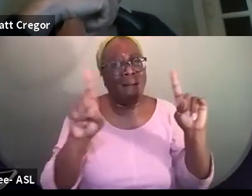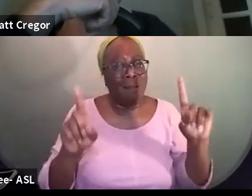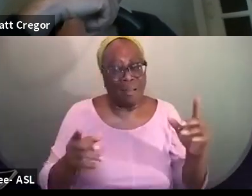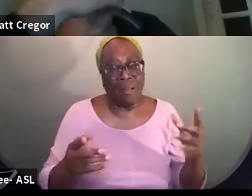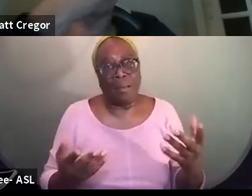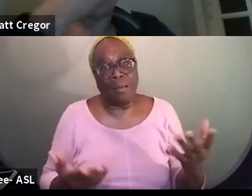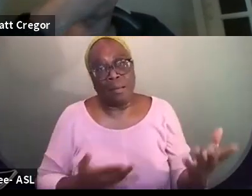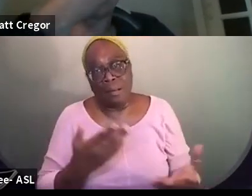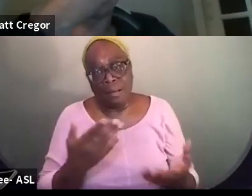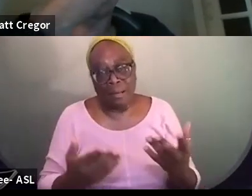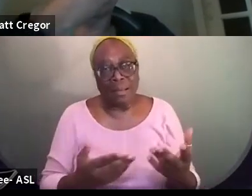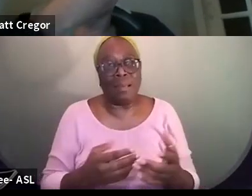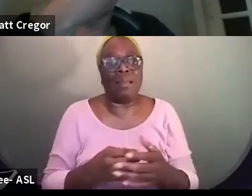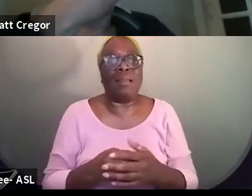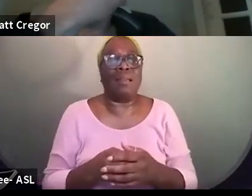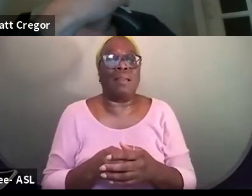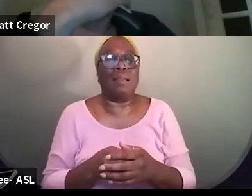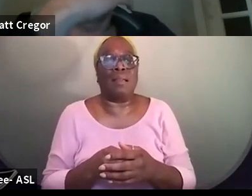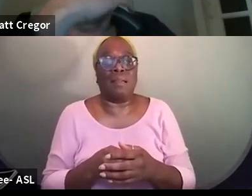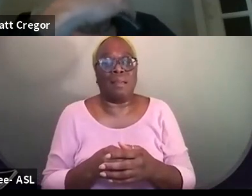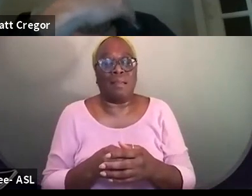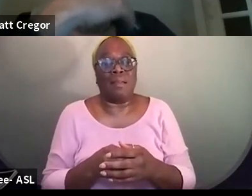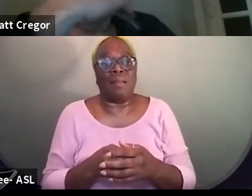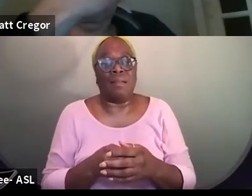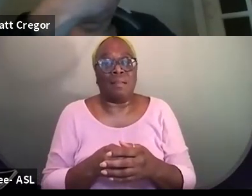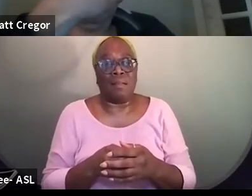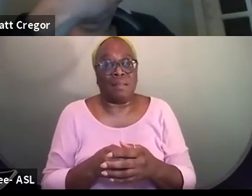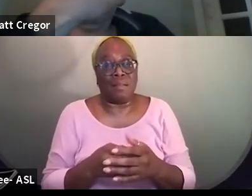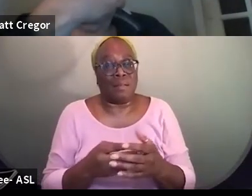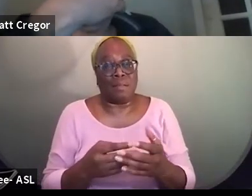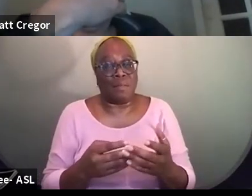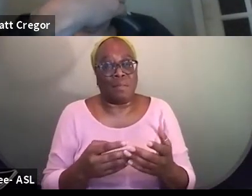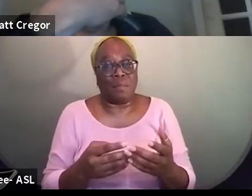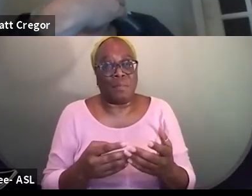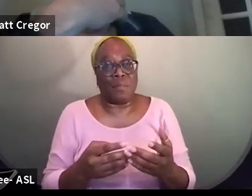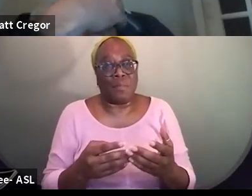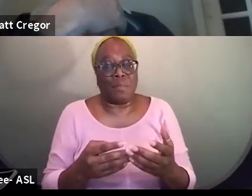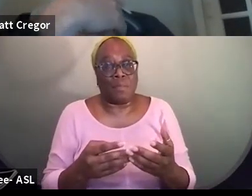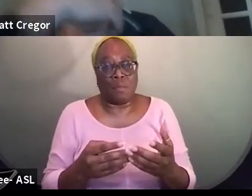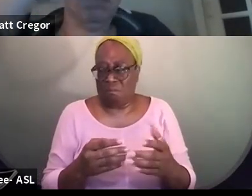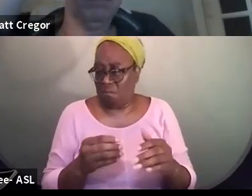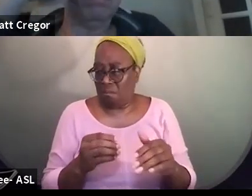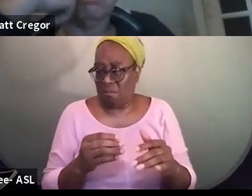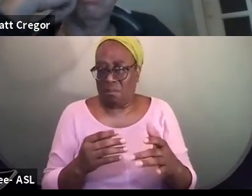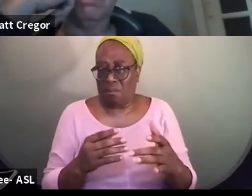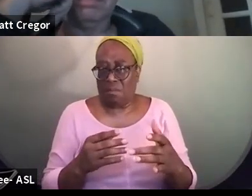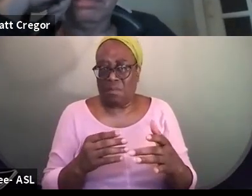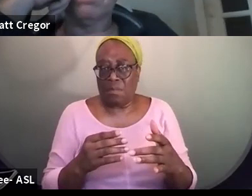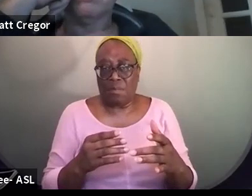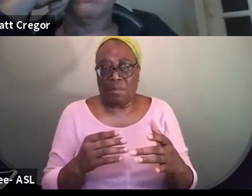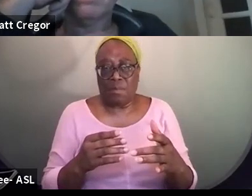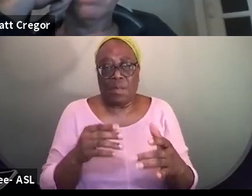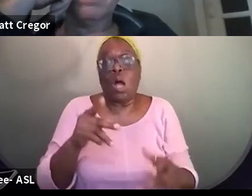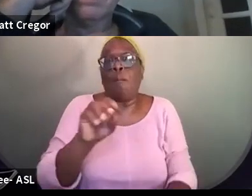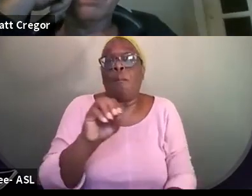of Ms. Garrett's that truly, in the sense, these are not sending schools. This is just a pool. The pool